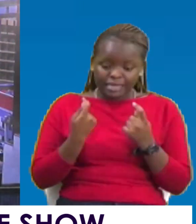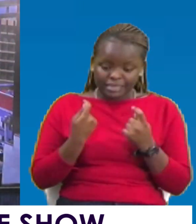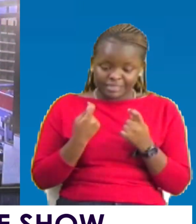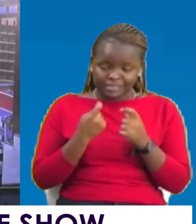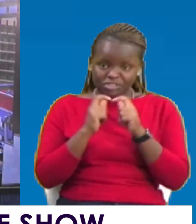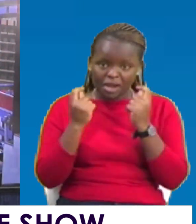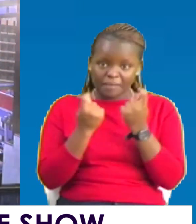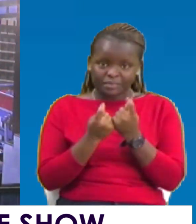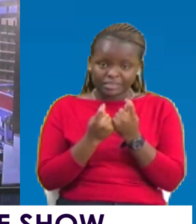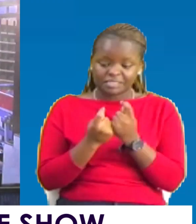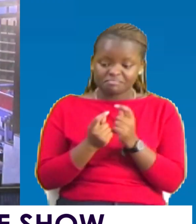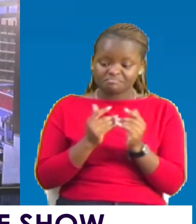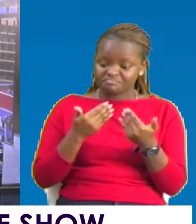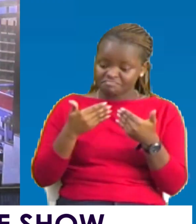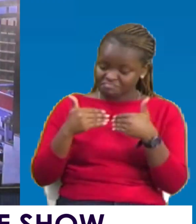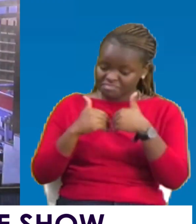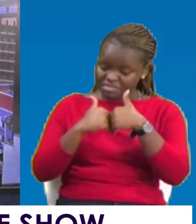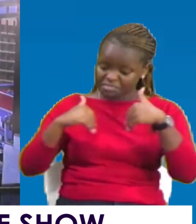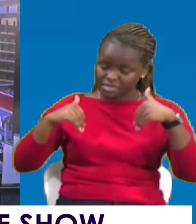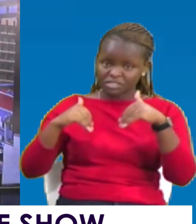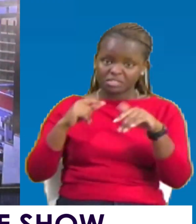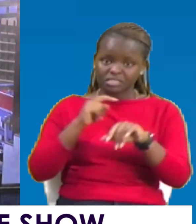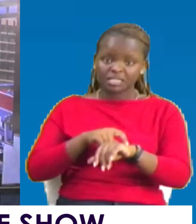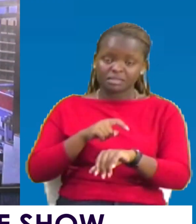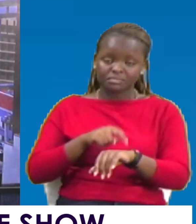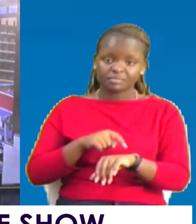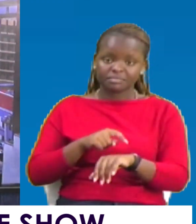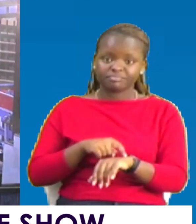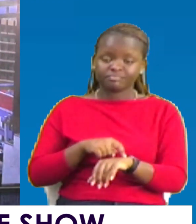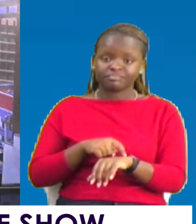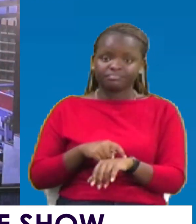and marginalization. There are times, you know,